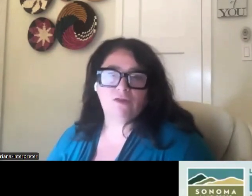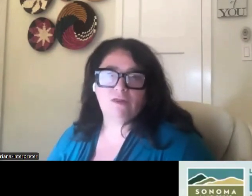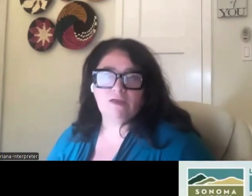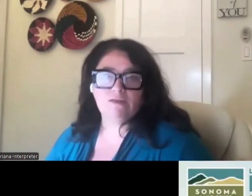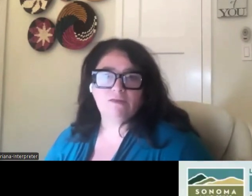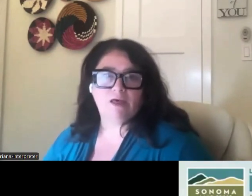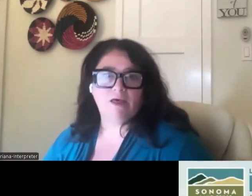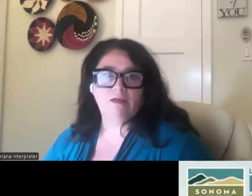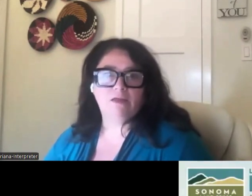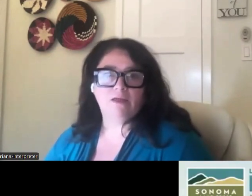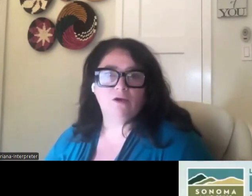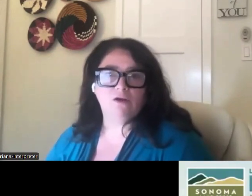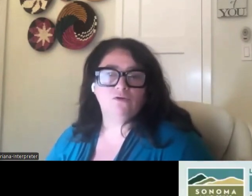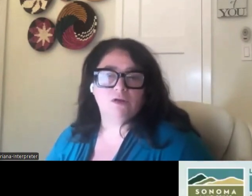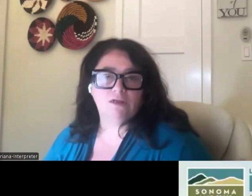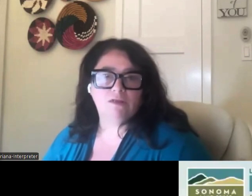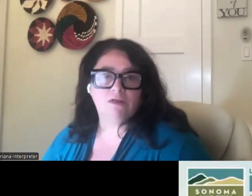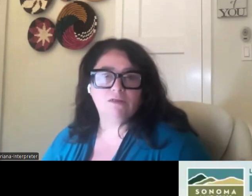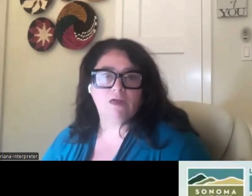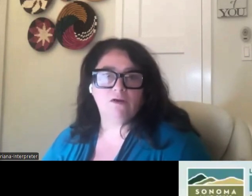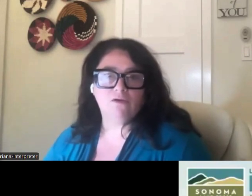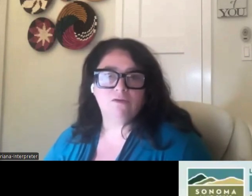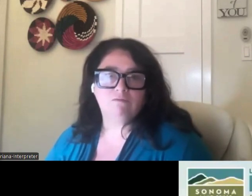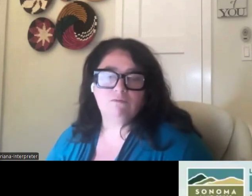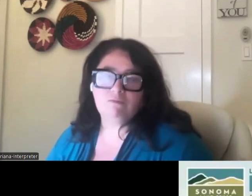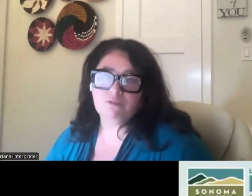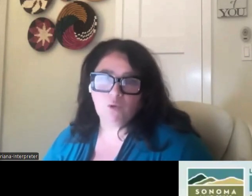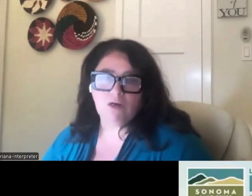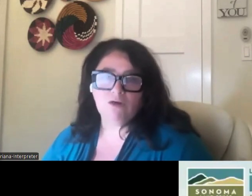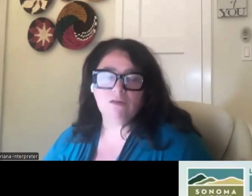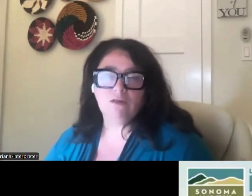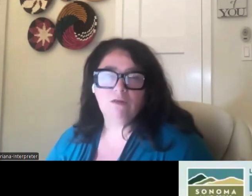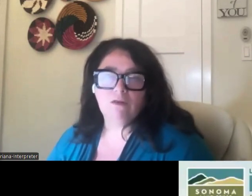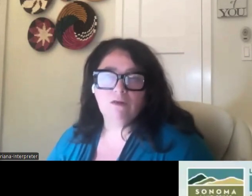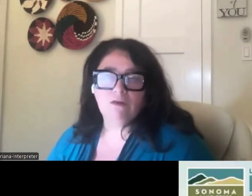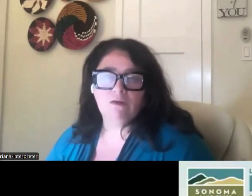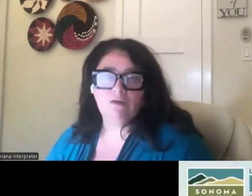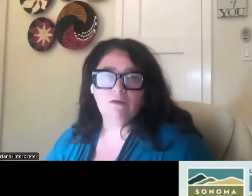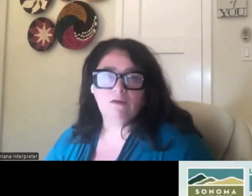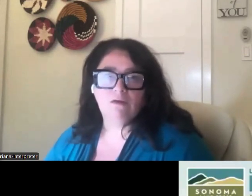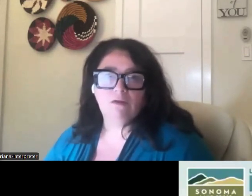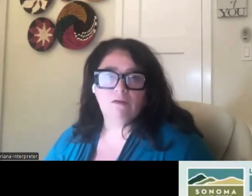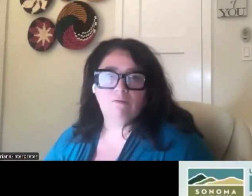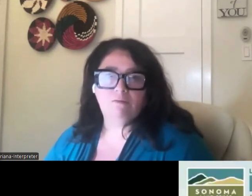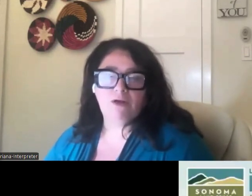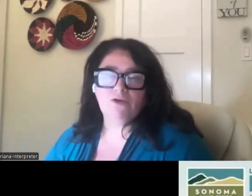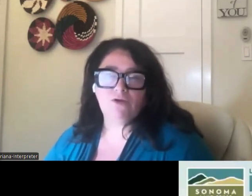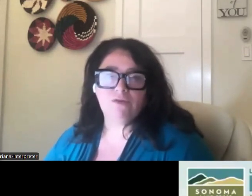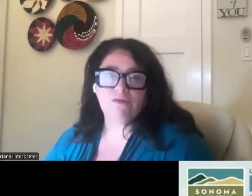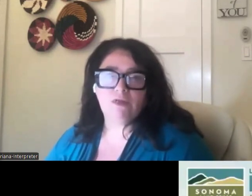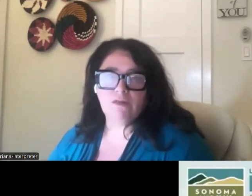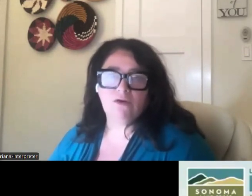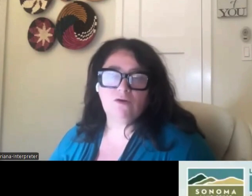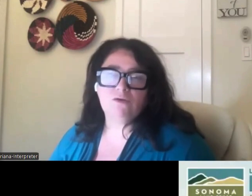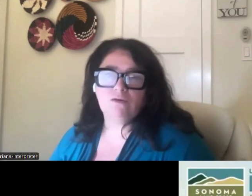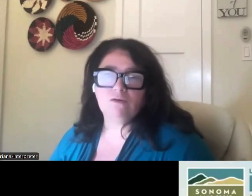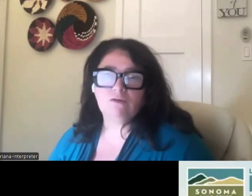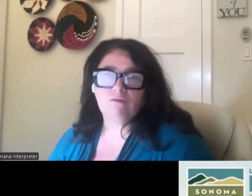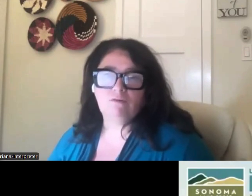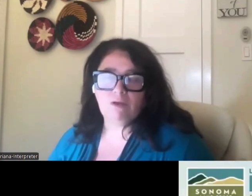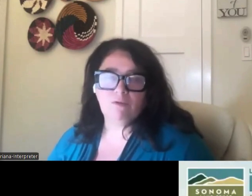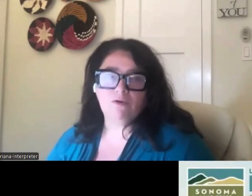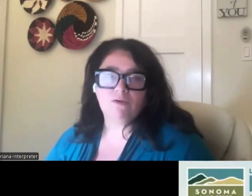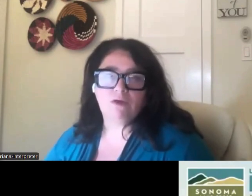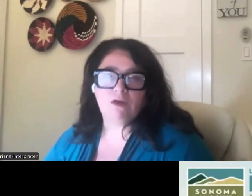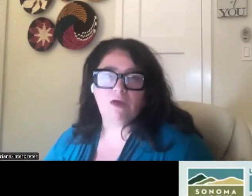new nutrients to the surface soil. But also, very high intensity fires can essentially, and unfortunately, we are seeing a large increase in the